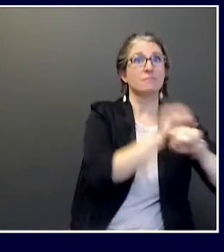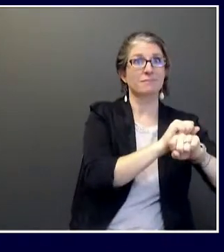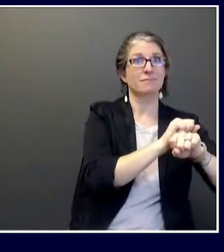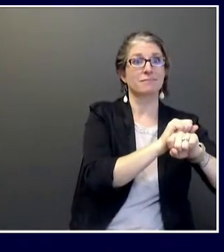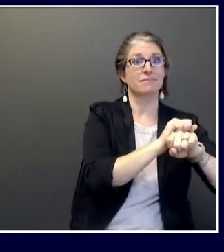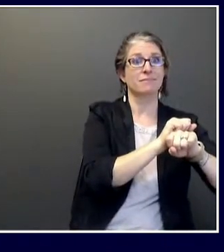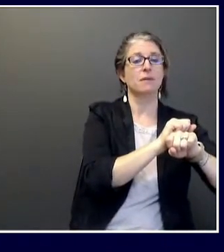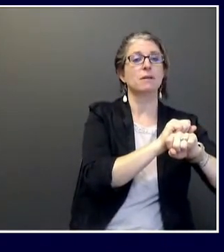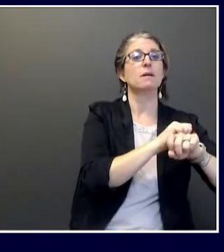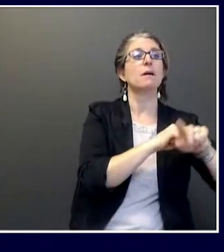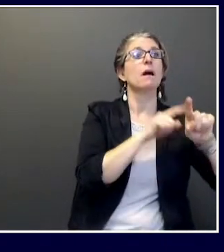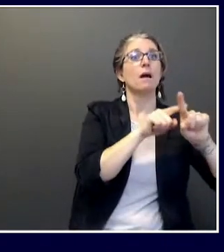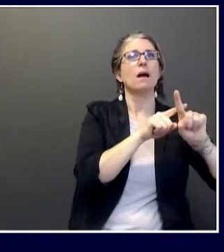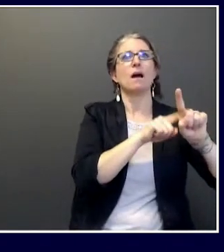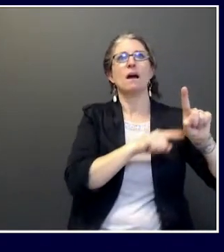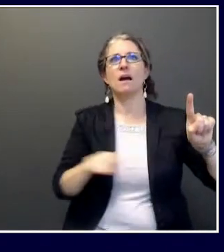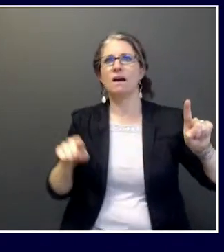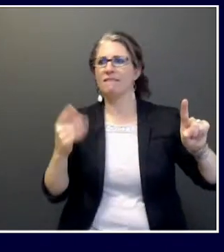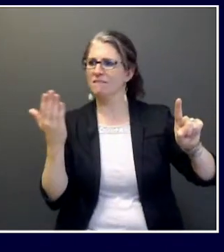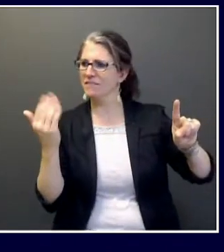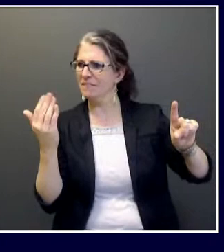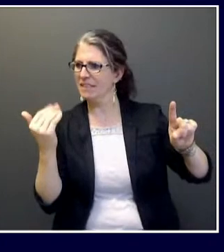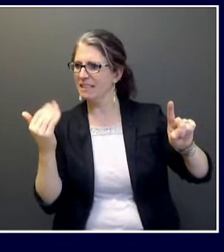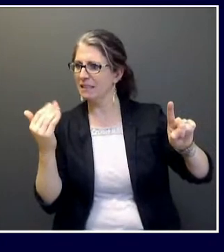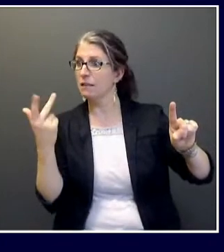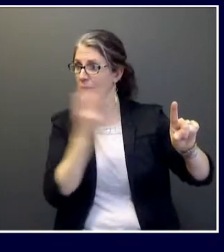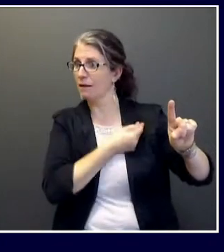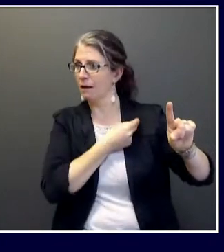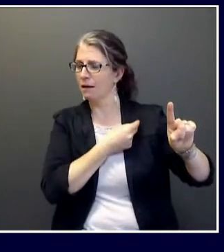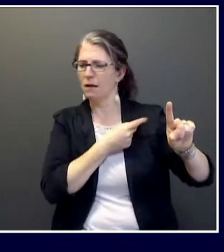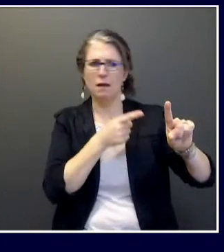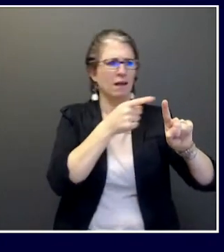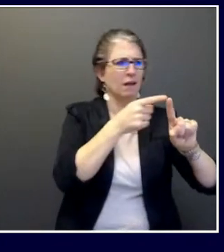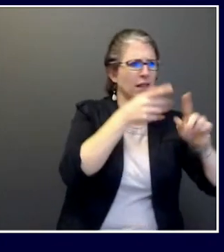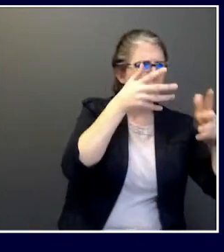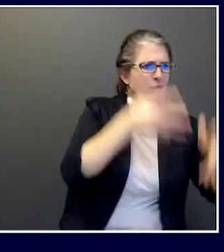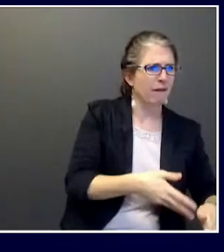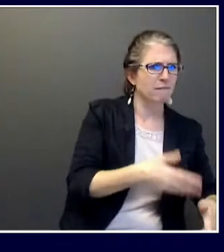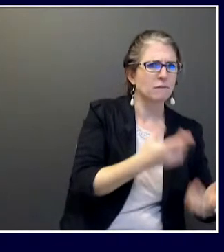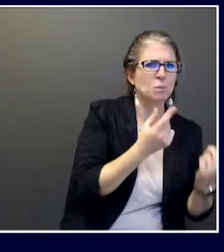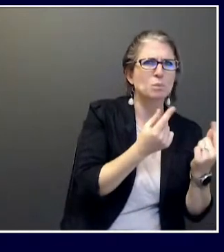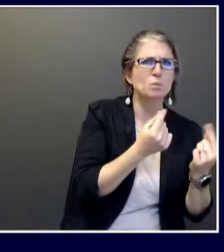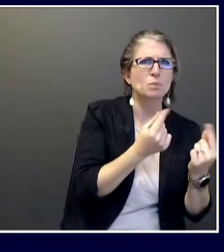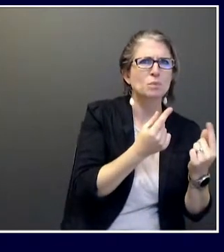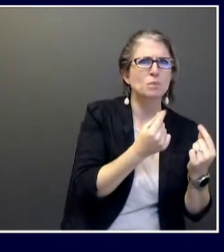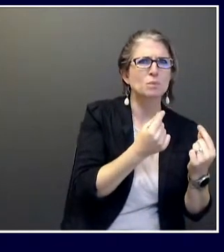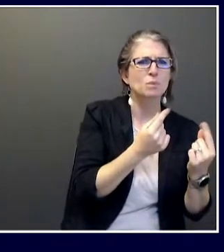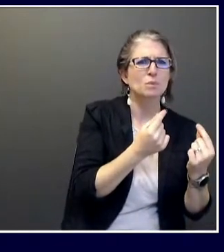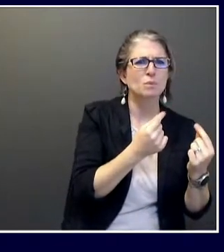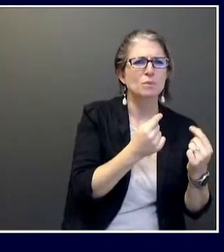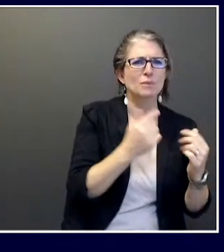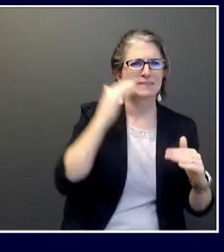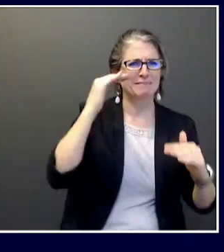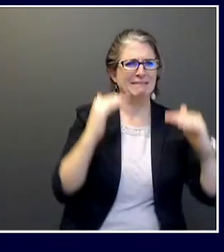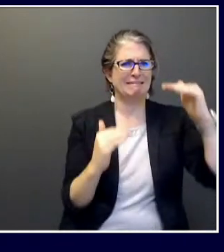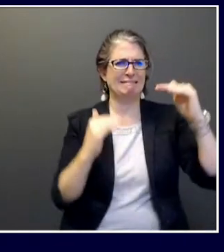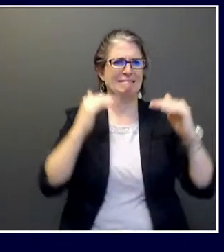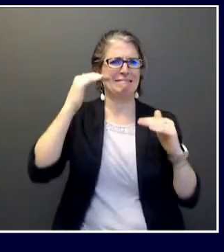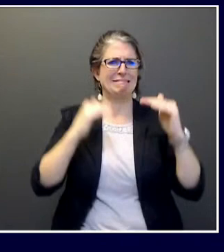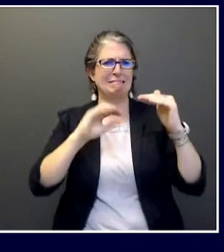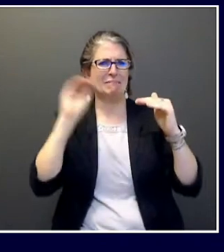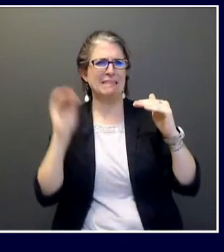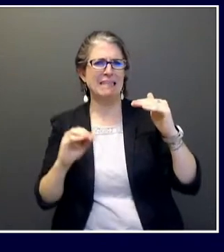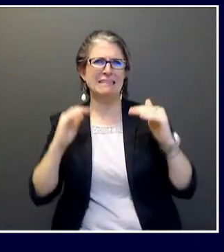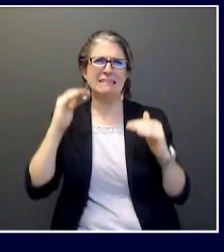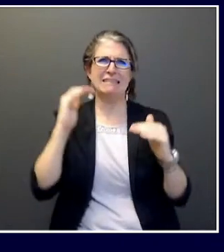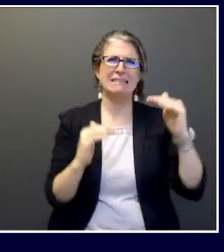of, 40 is what, almost 50%, 45% or so. So I just wanted to kind of get your reaction. I mean, I